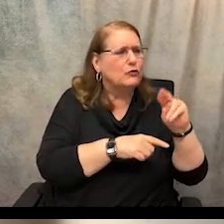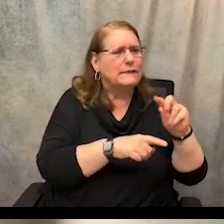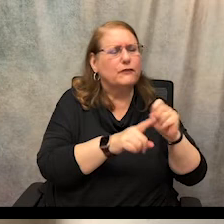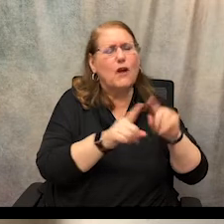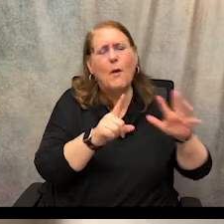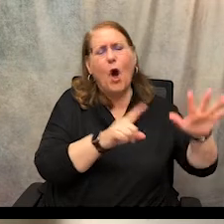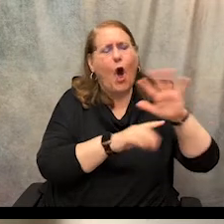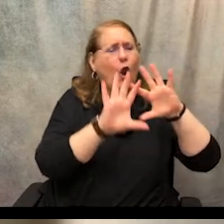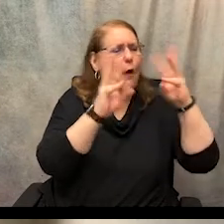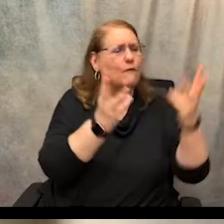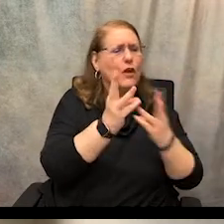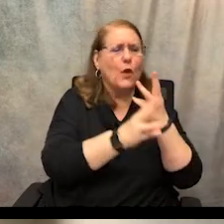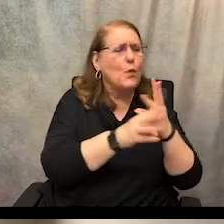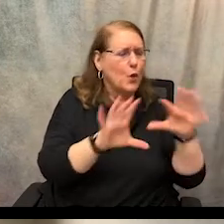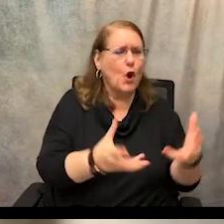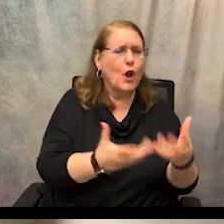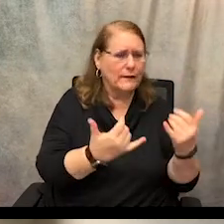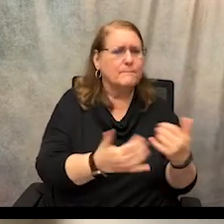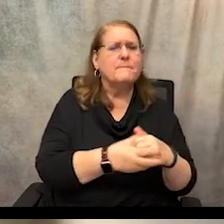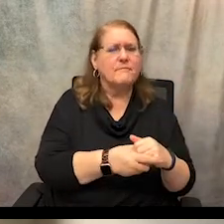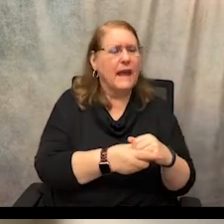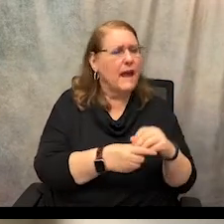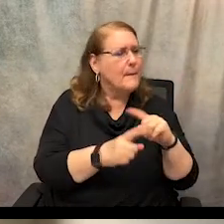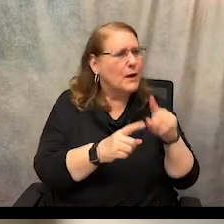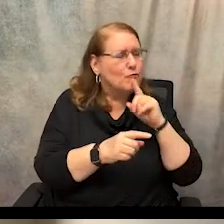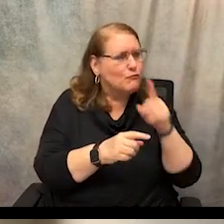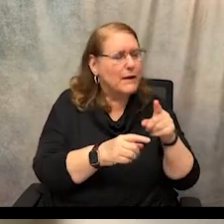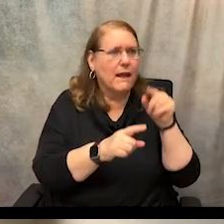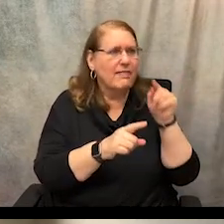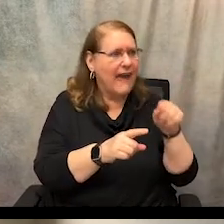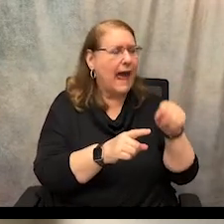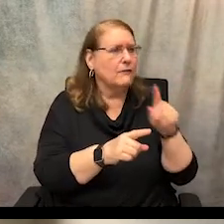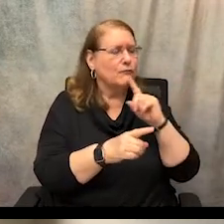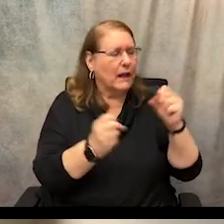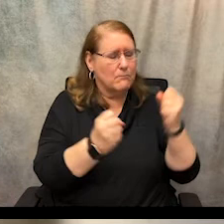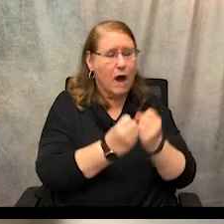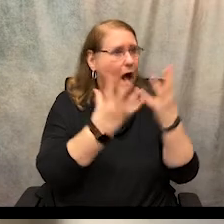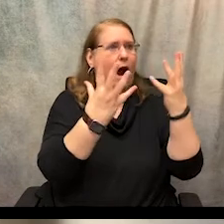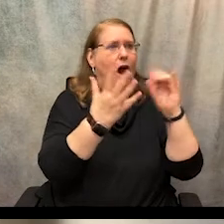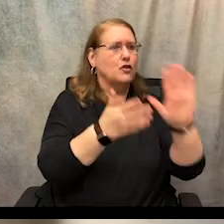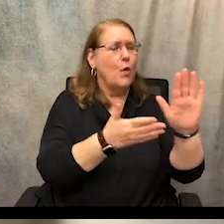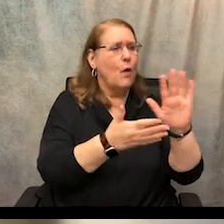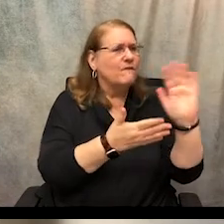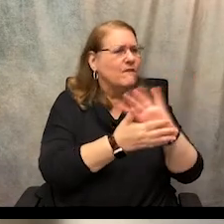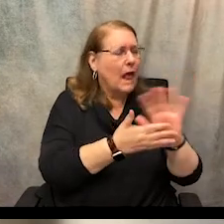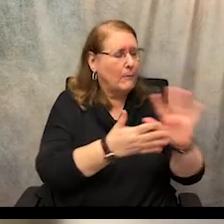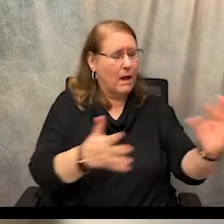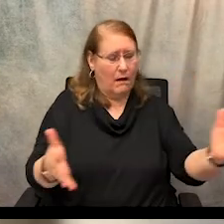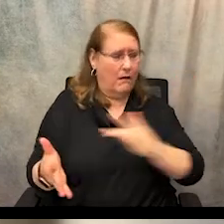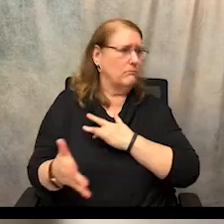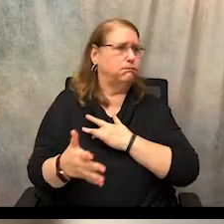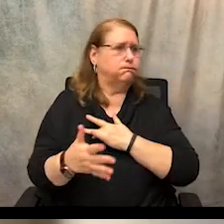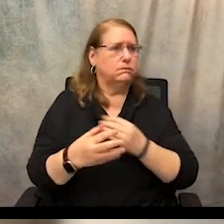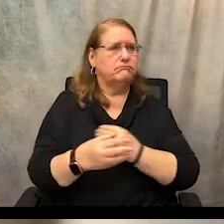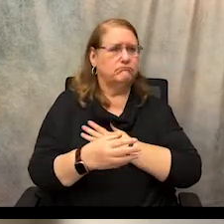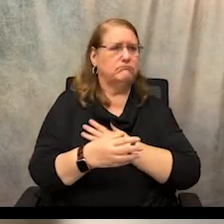It sort of blew your film open in a way that was very, very moving to me. And I wanted to